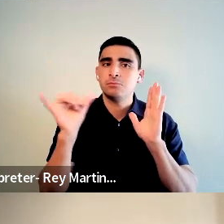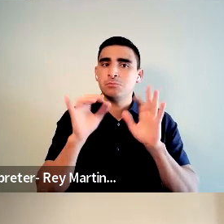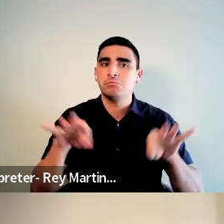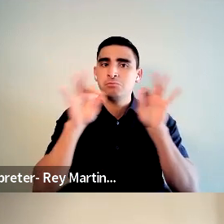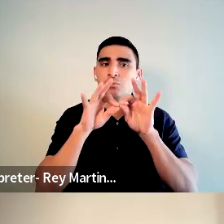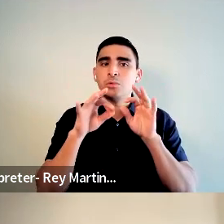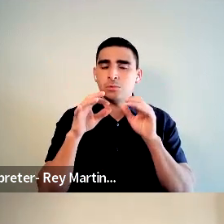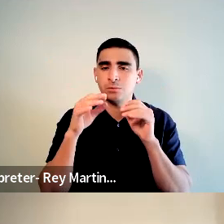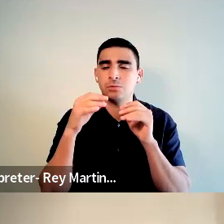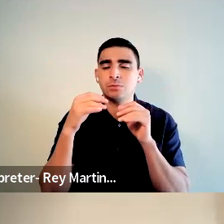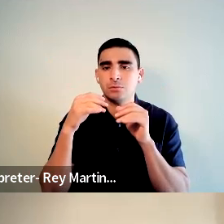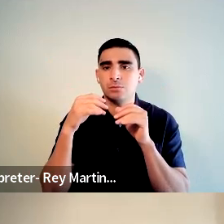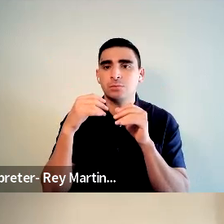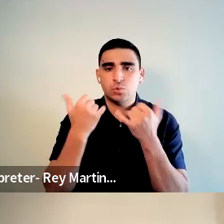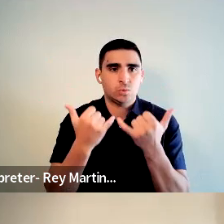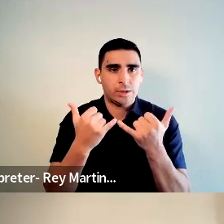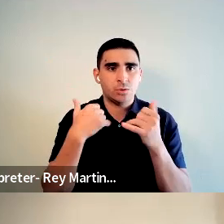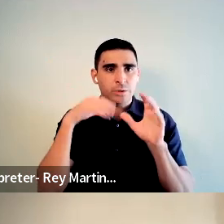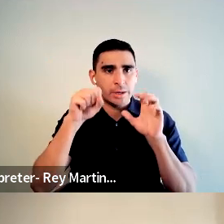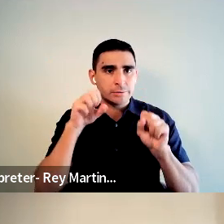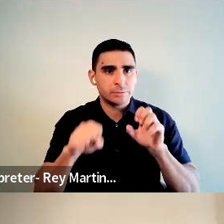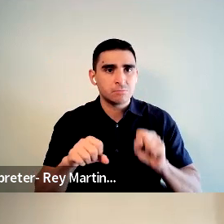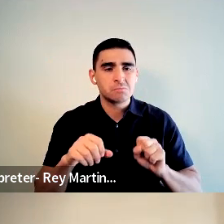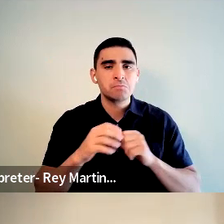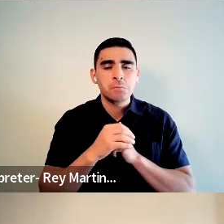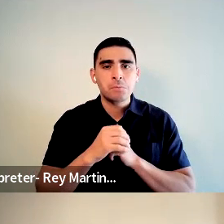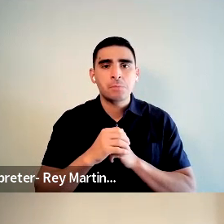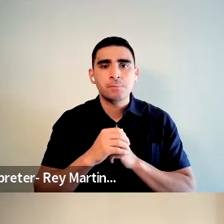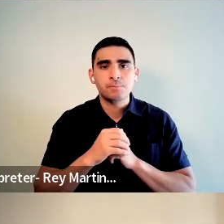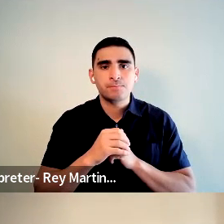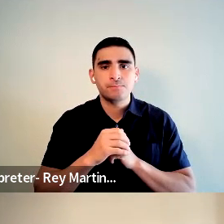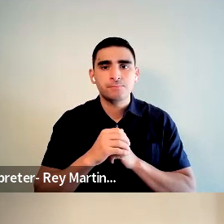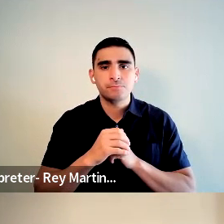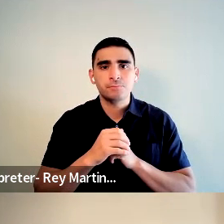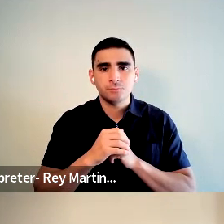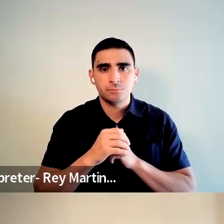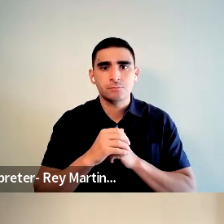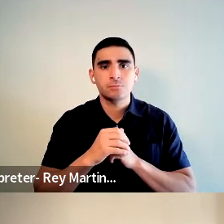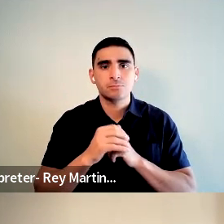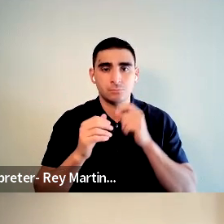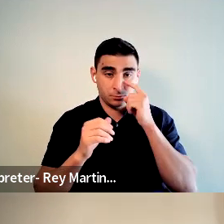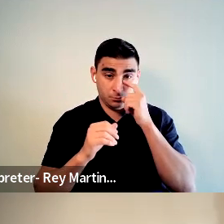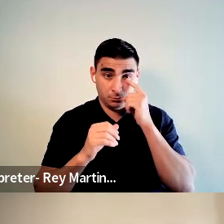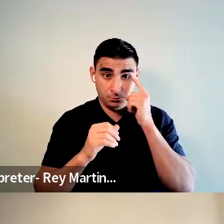doing our work today. And then we're also going to talk about how people want to stay